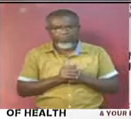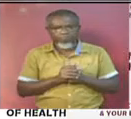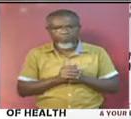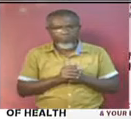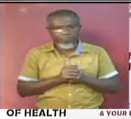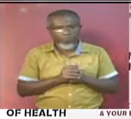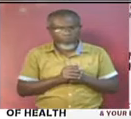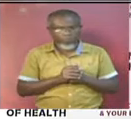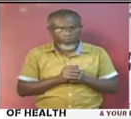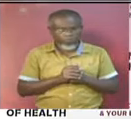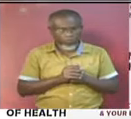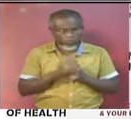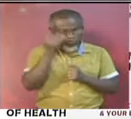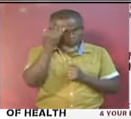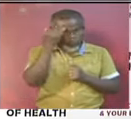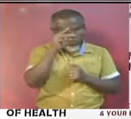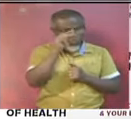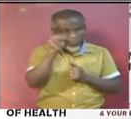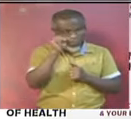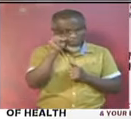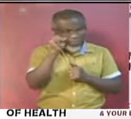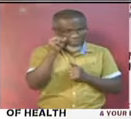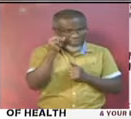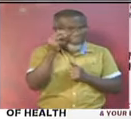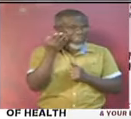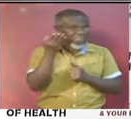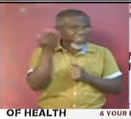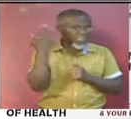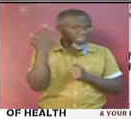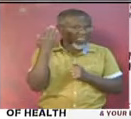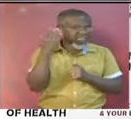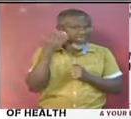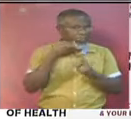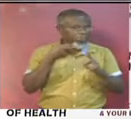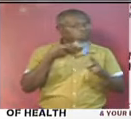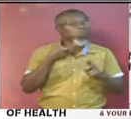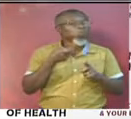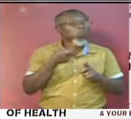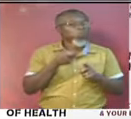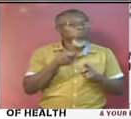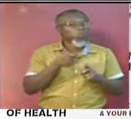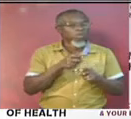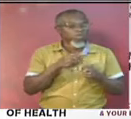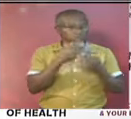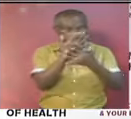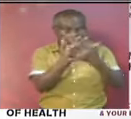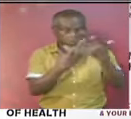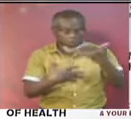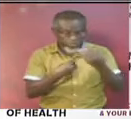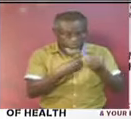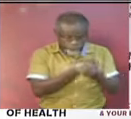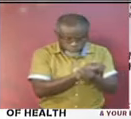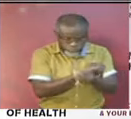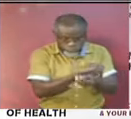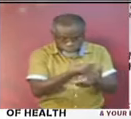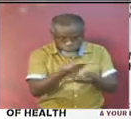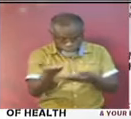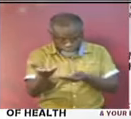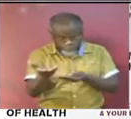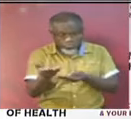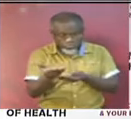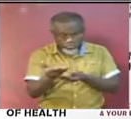World Blood Donor Day. Yes. Yes. And so we would want to encourage our population to continue to give